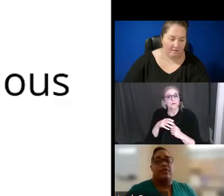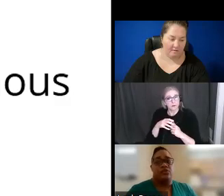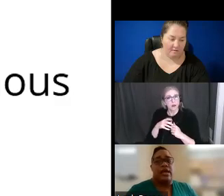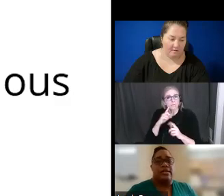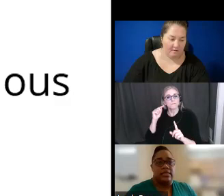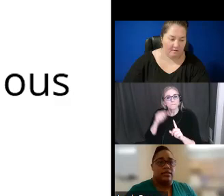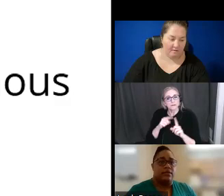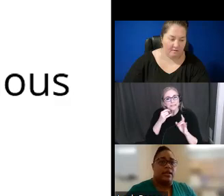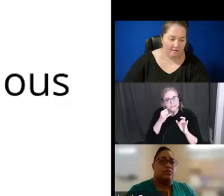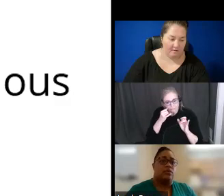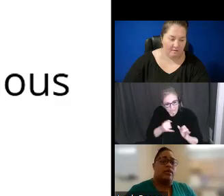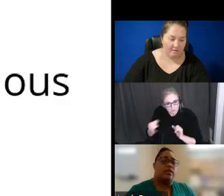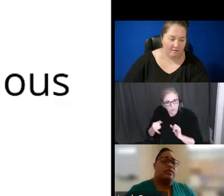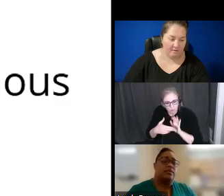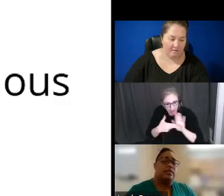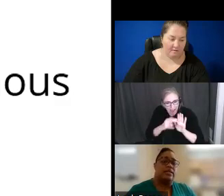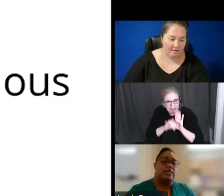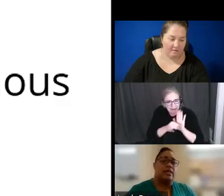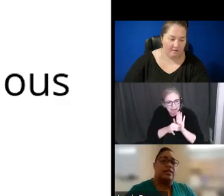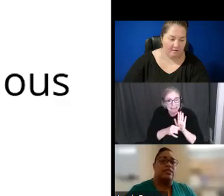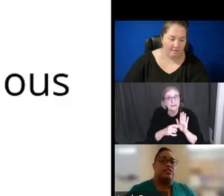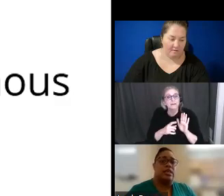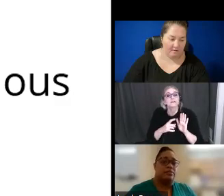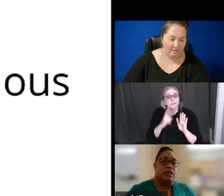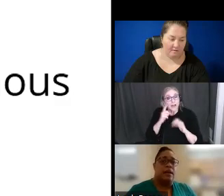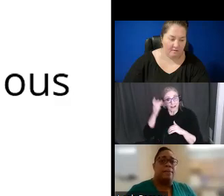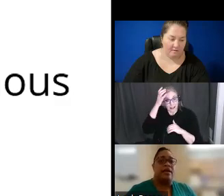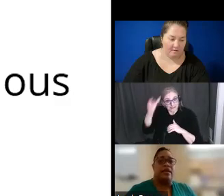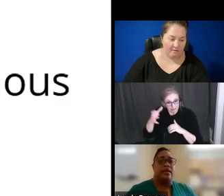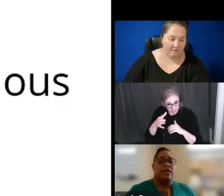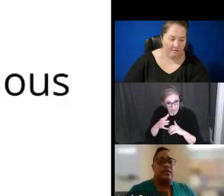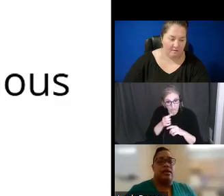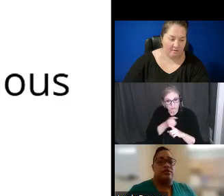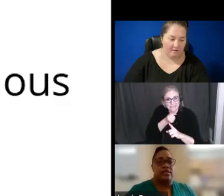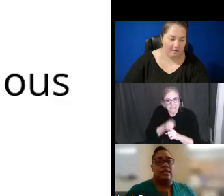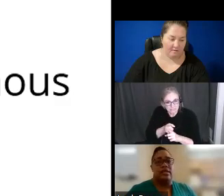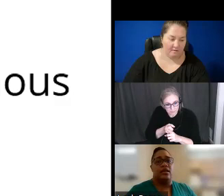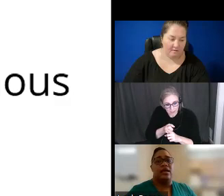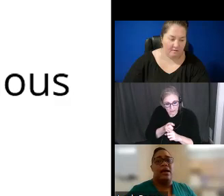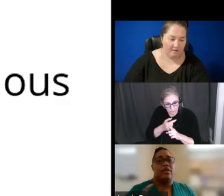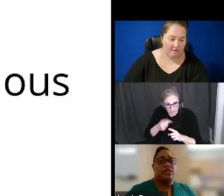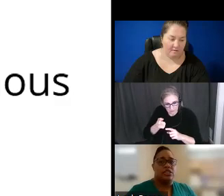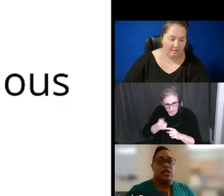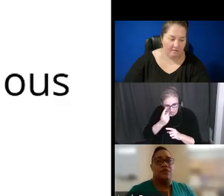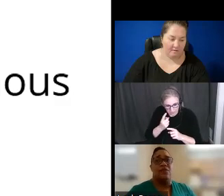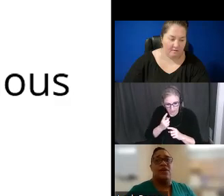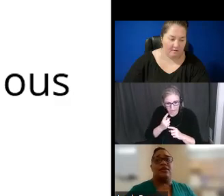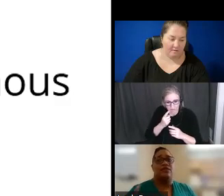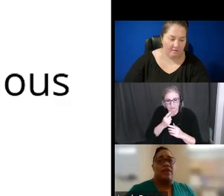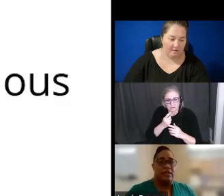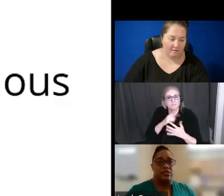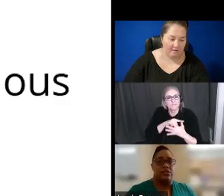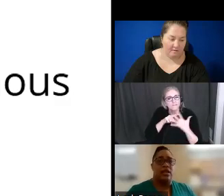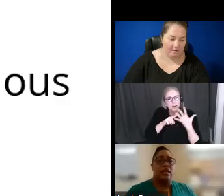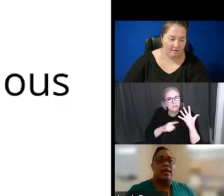regarding individuals' identity, right? So it is the concept that is shaped by getting us to understand the combination of